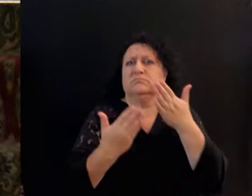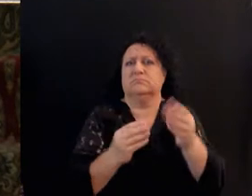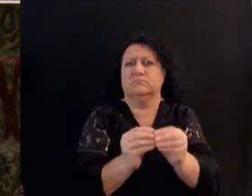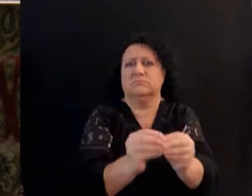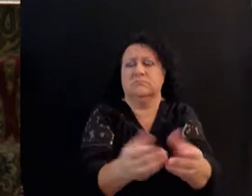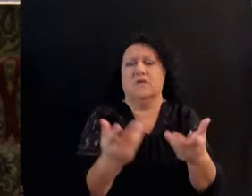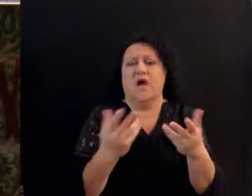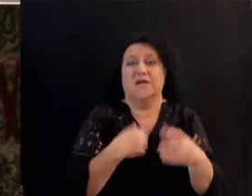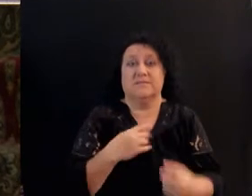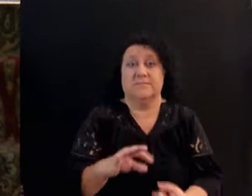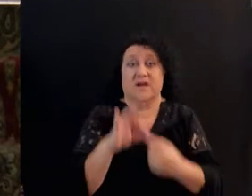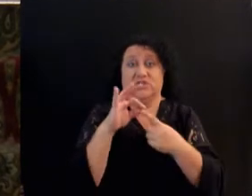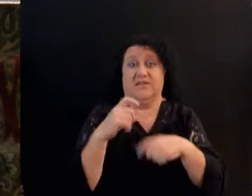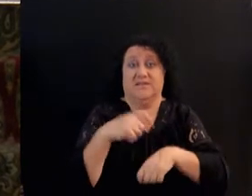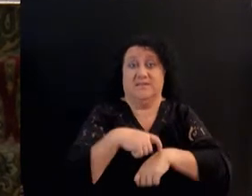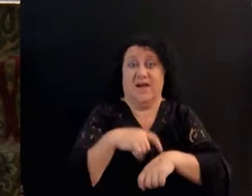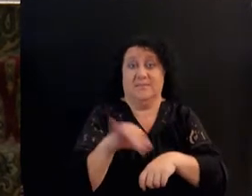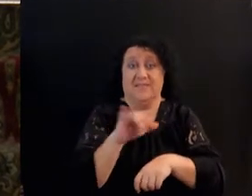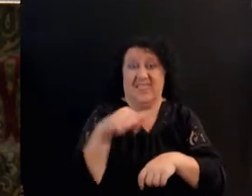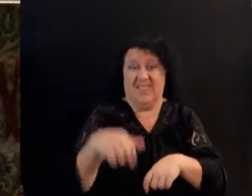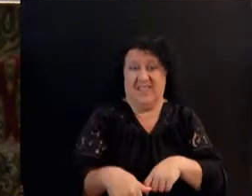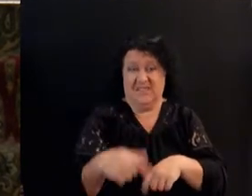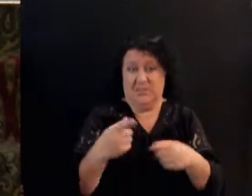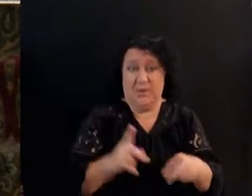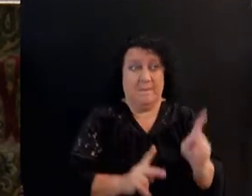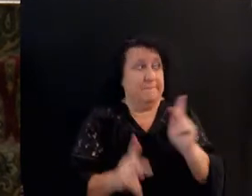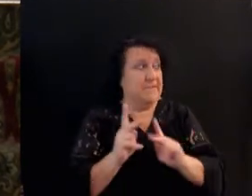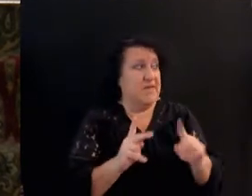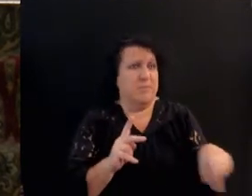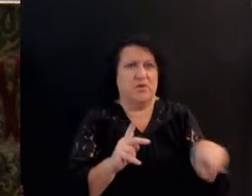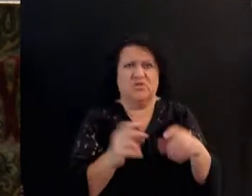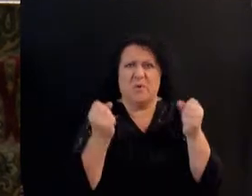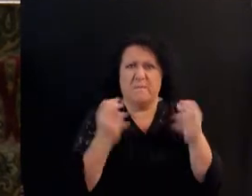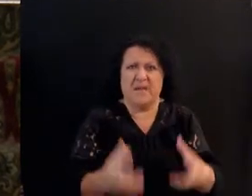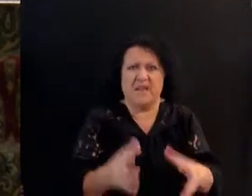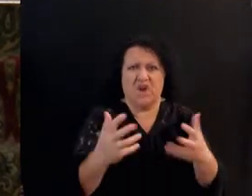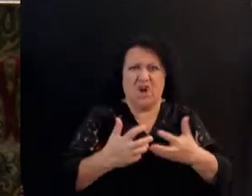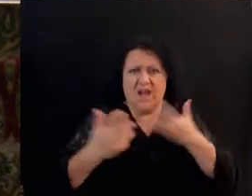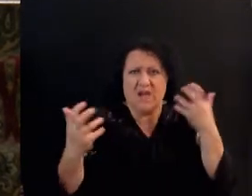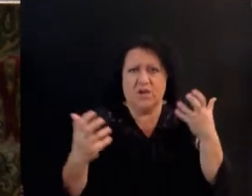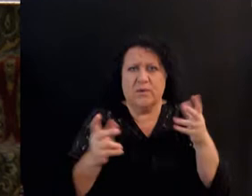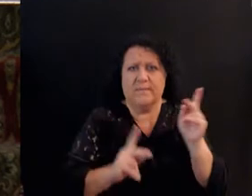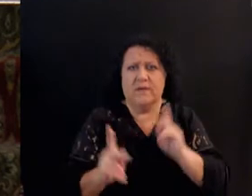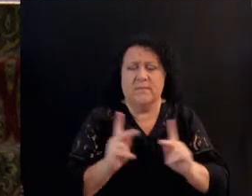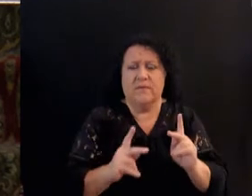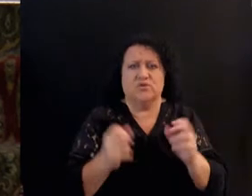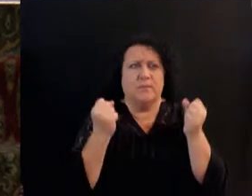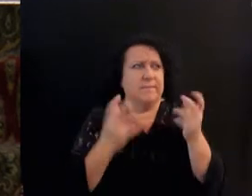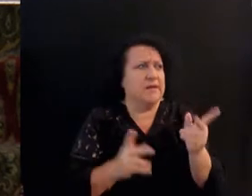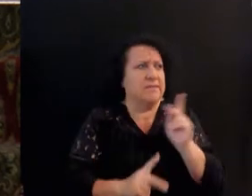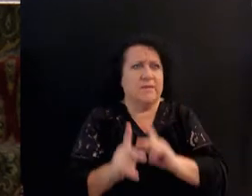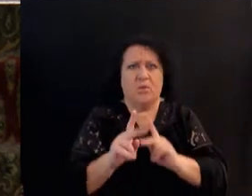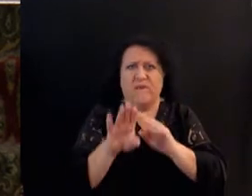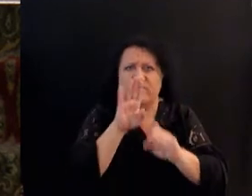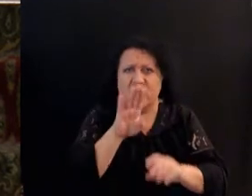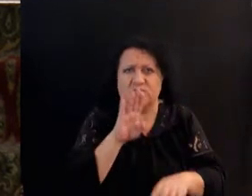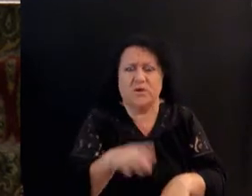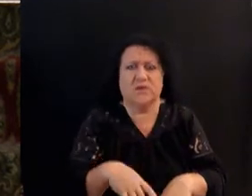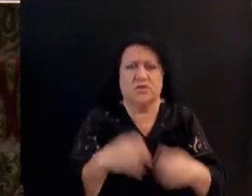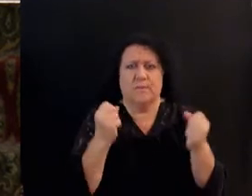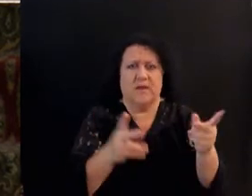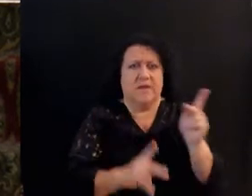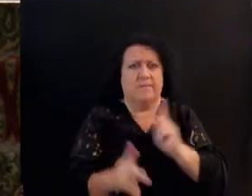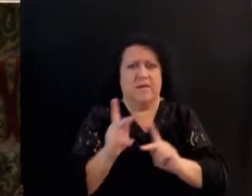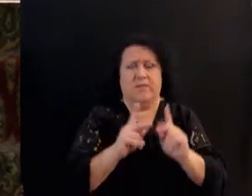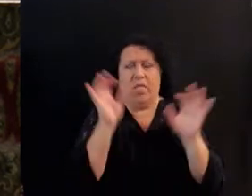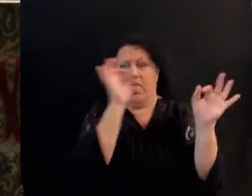where so many people are so angry, so frustrated, so just distracted by so